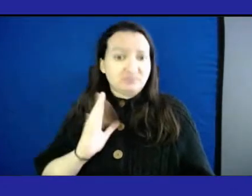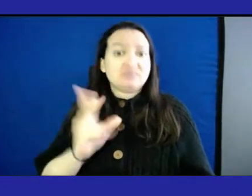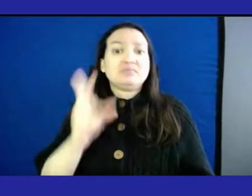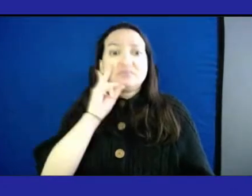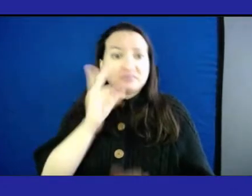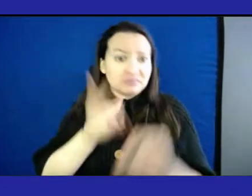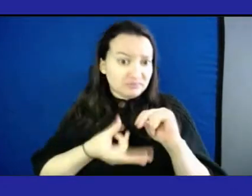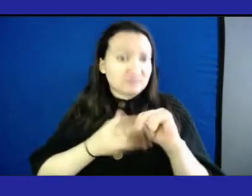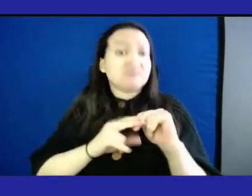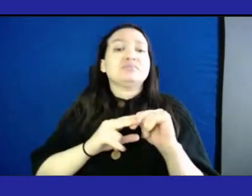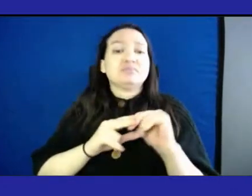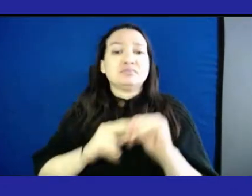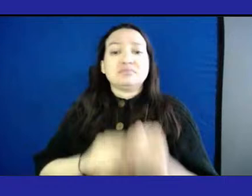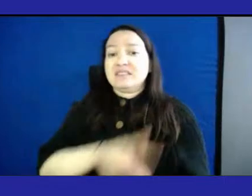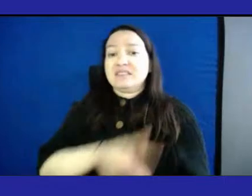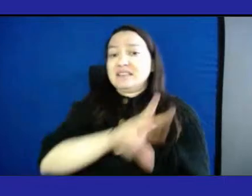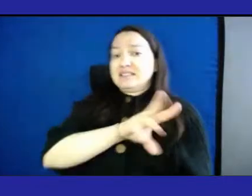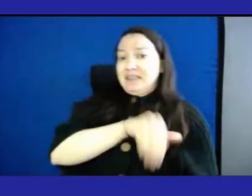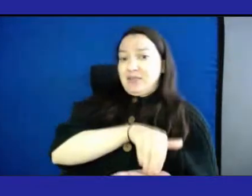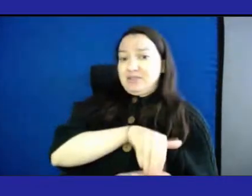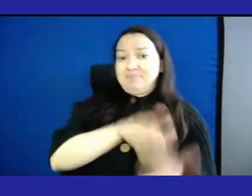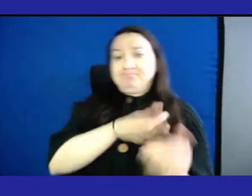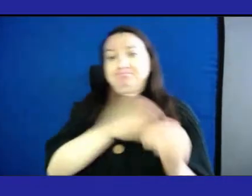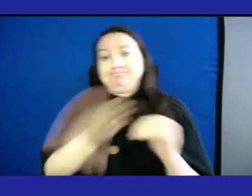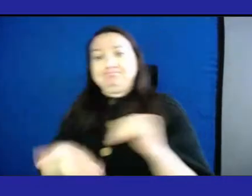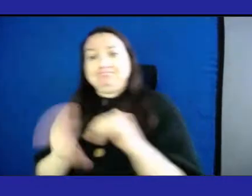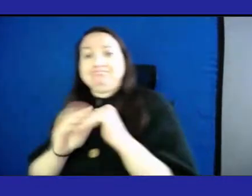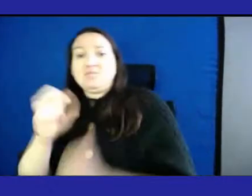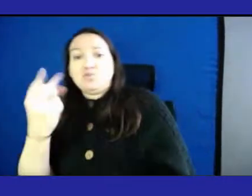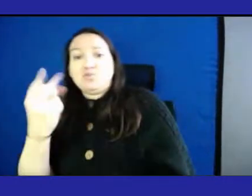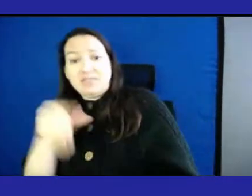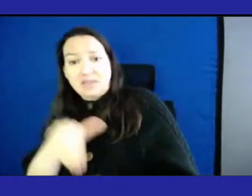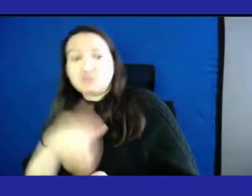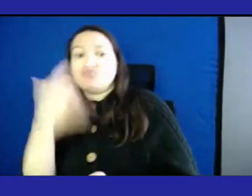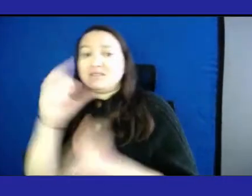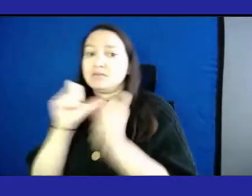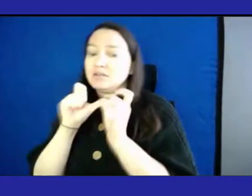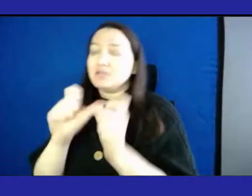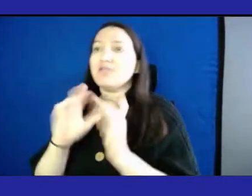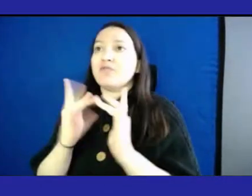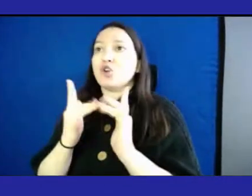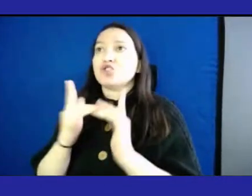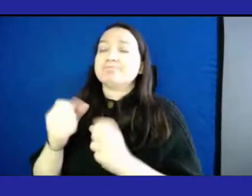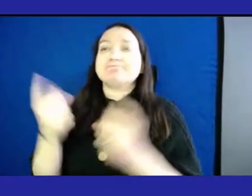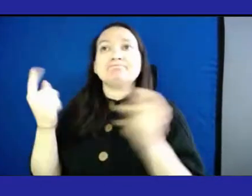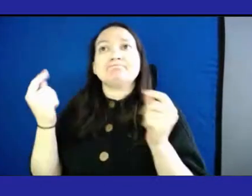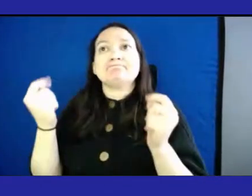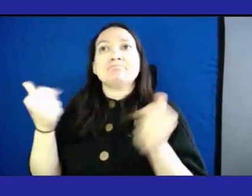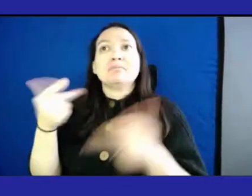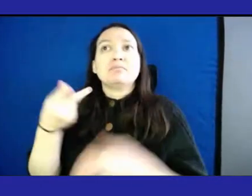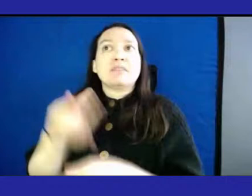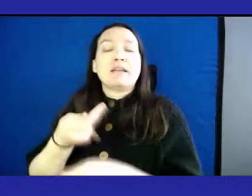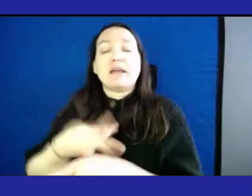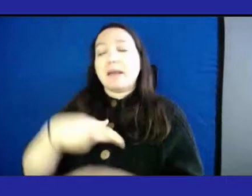increase from 6,000 to 12,000. That's because we continue to do our virtual express care Paxlovid service.